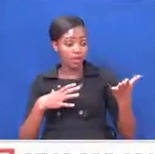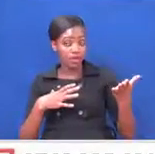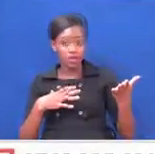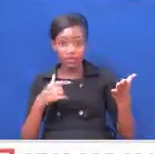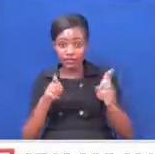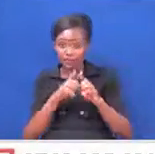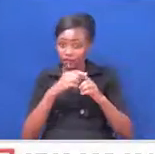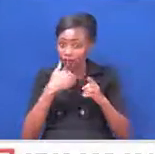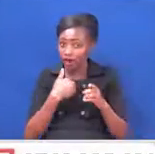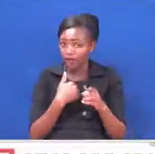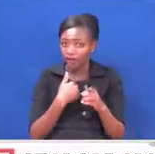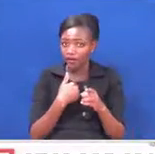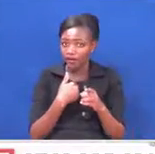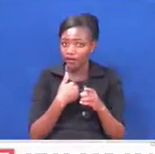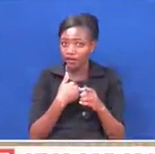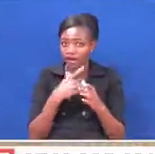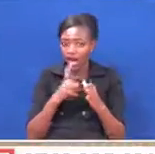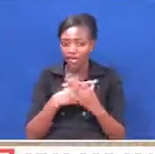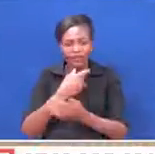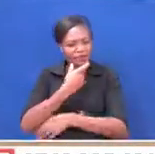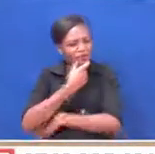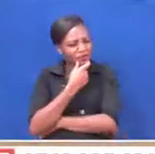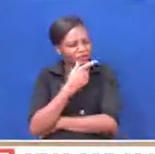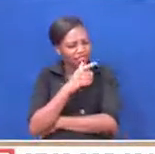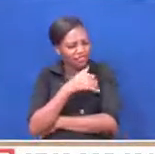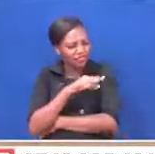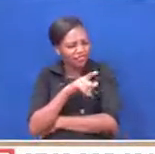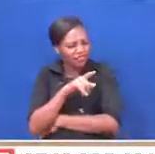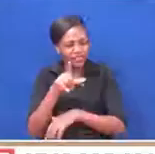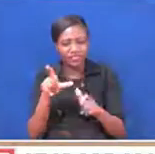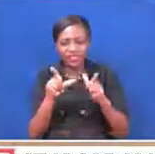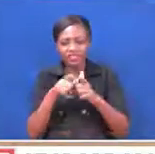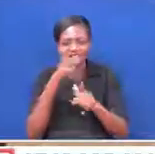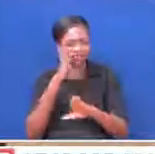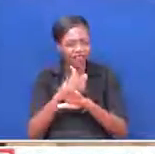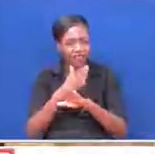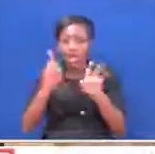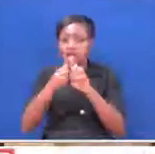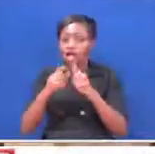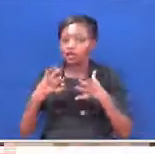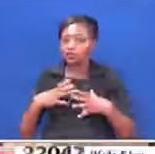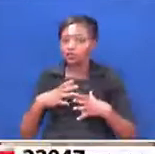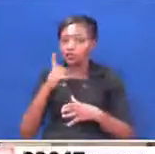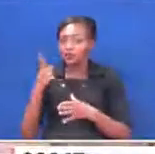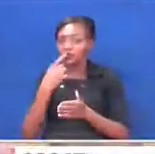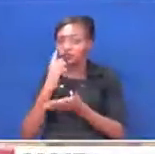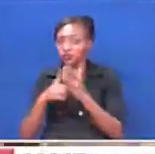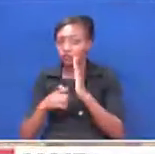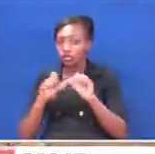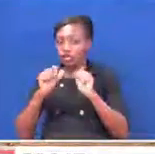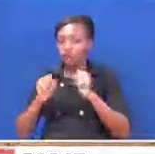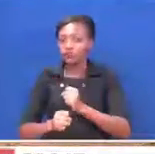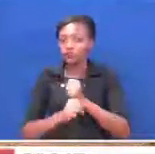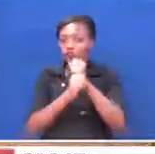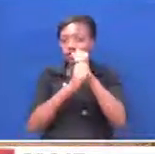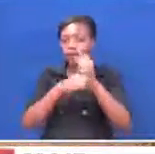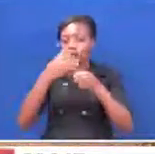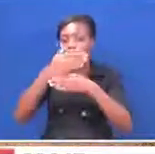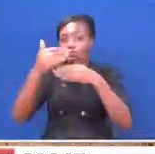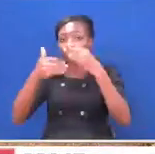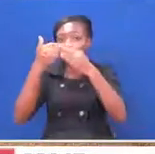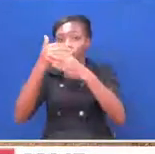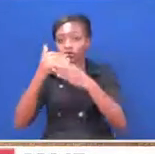zao. Are these title deeds fake title deeds? The residents have claimed to support the construction of